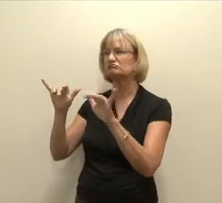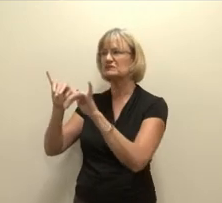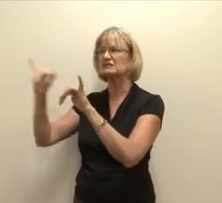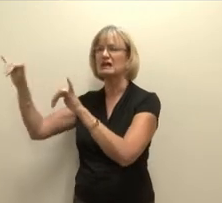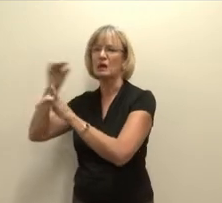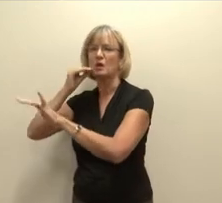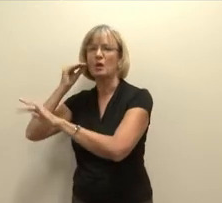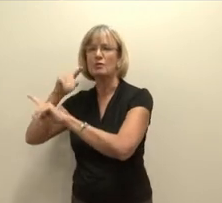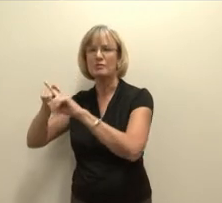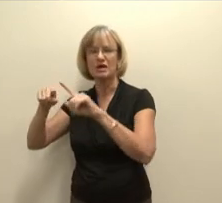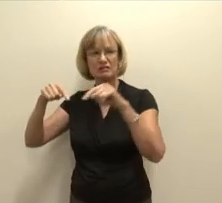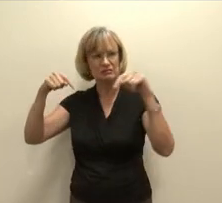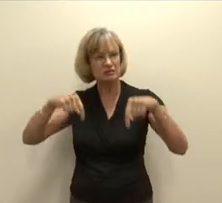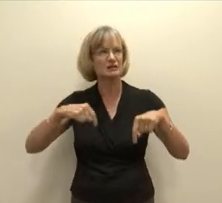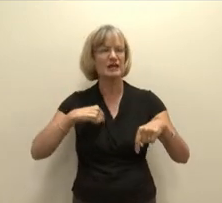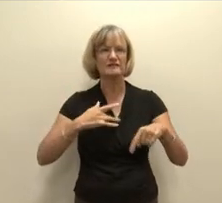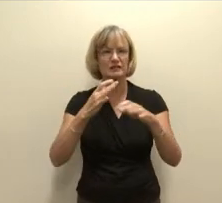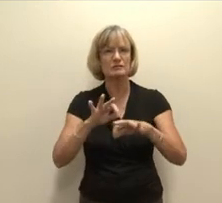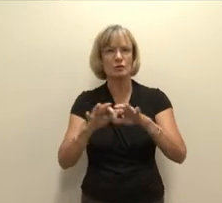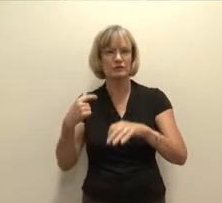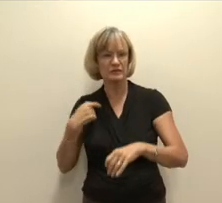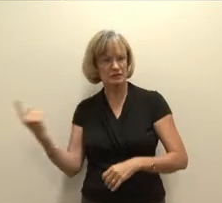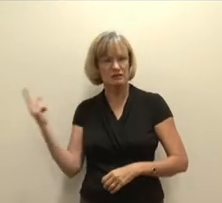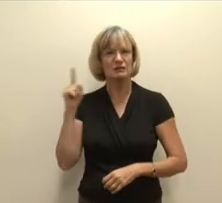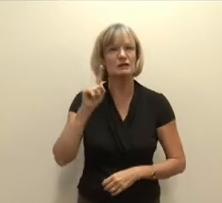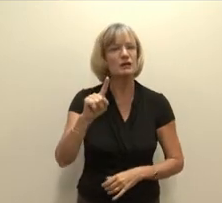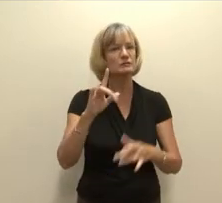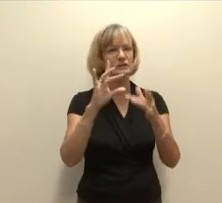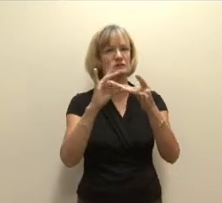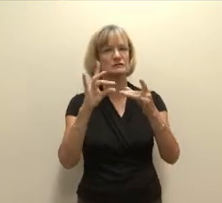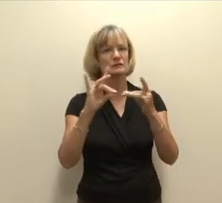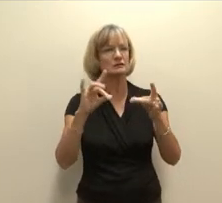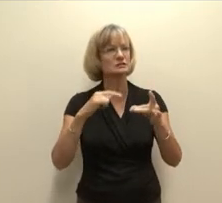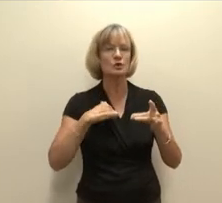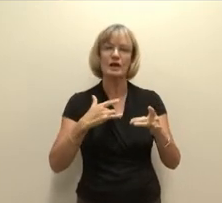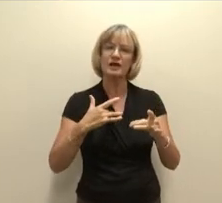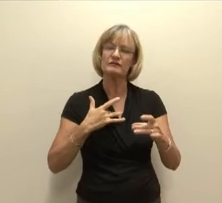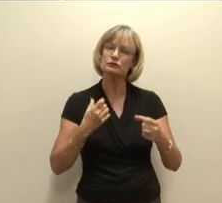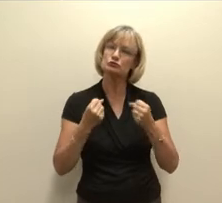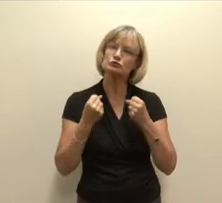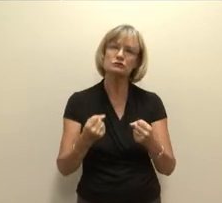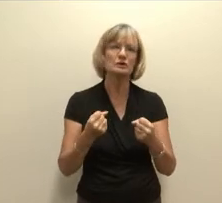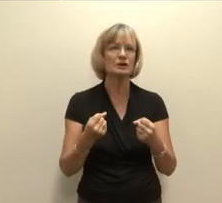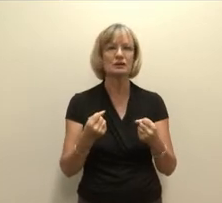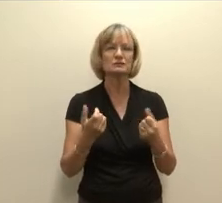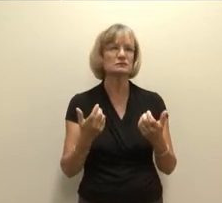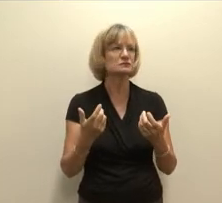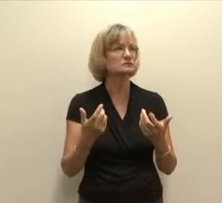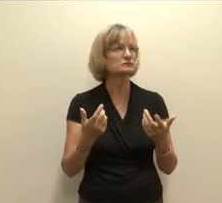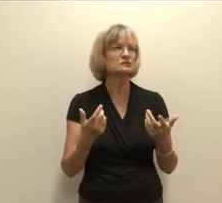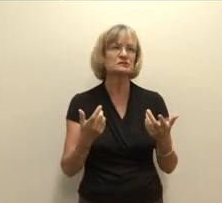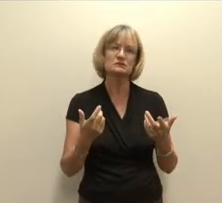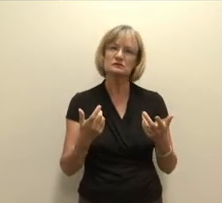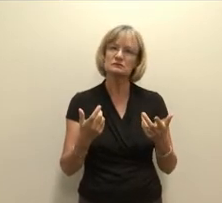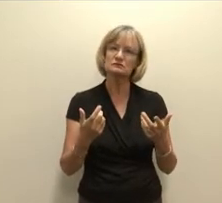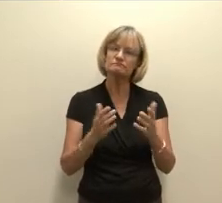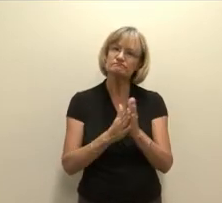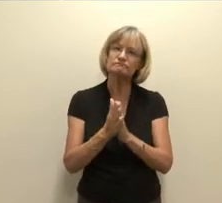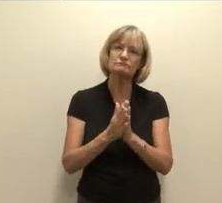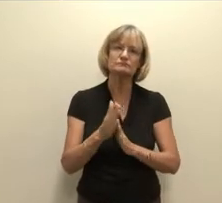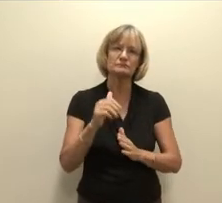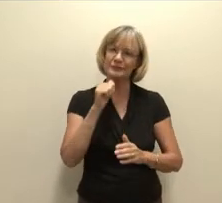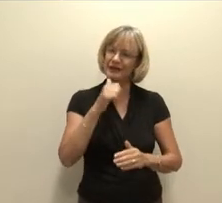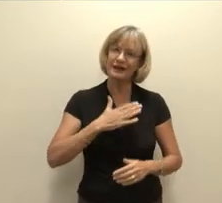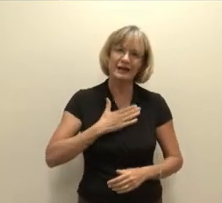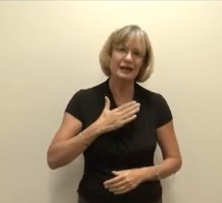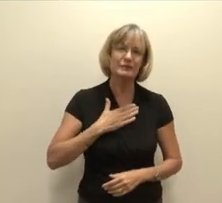ISD. So this is something that I'm not too happy with. I'm thinking that other considerations